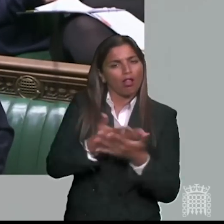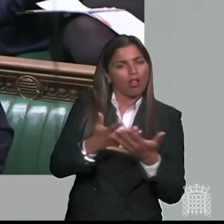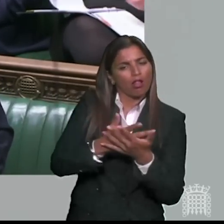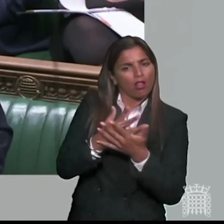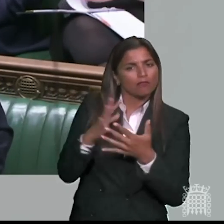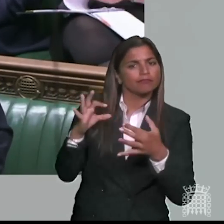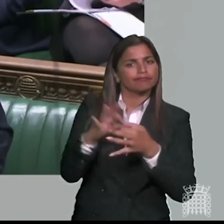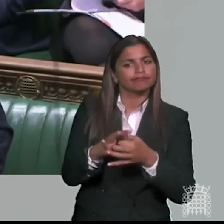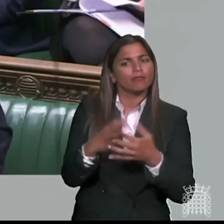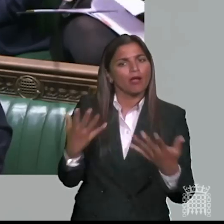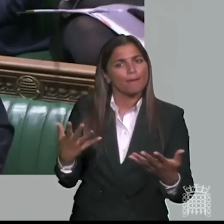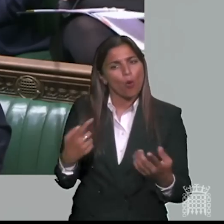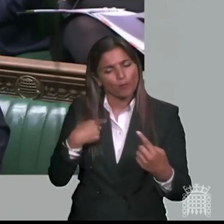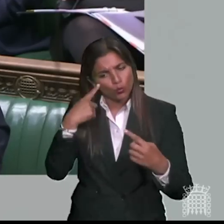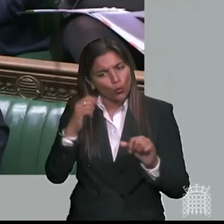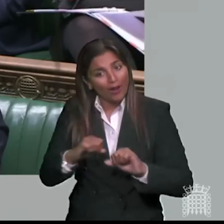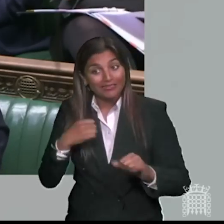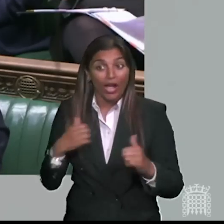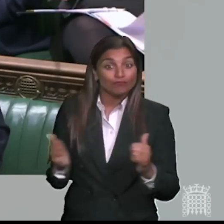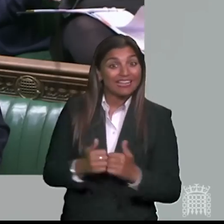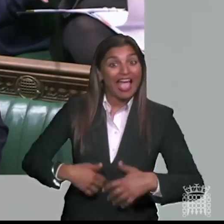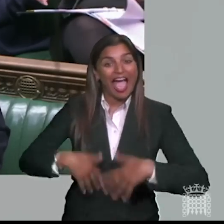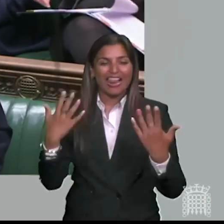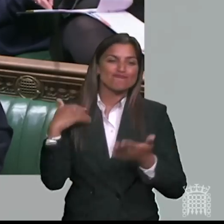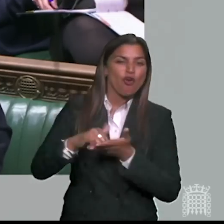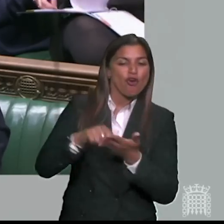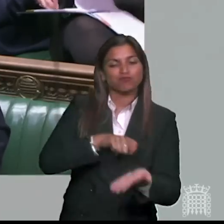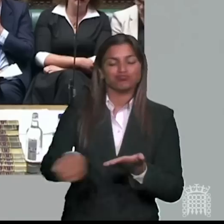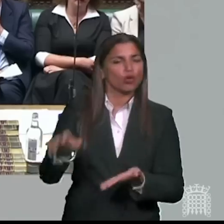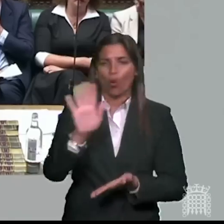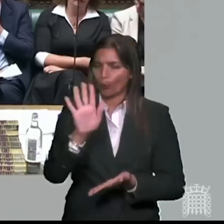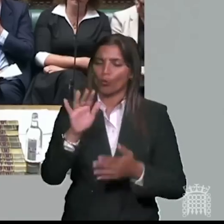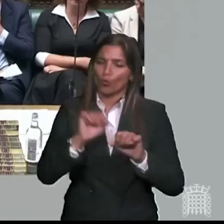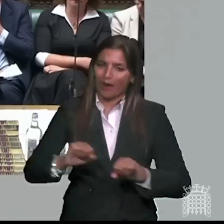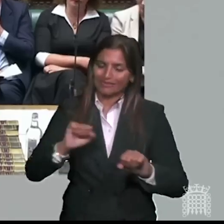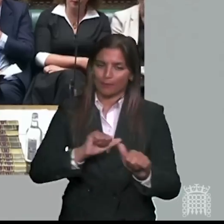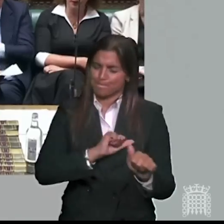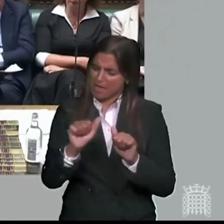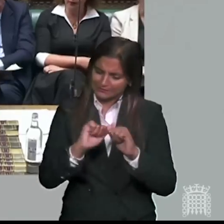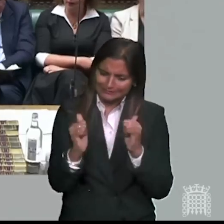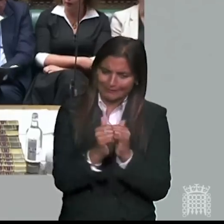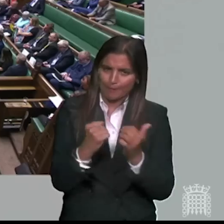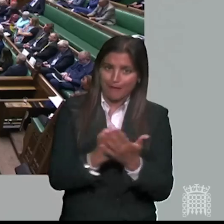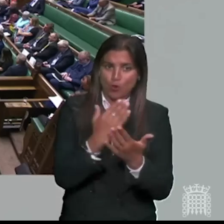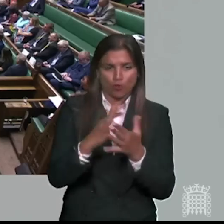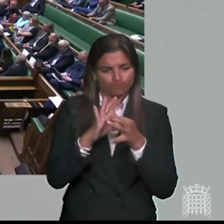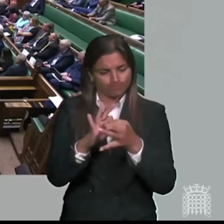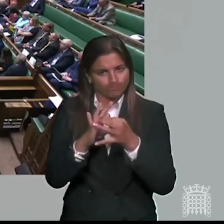accept a deal at any price. We will wait until we get the best deal for the British people and British universities. Karen